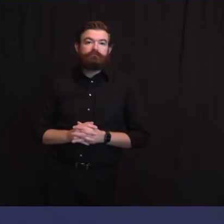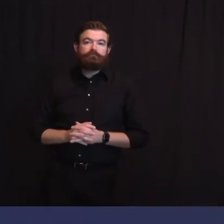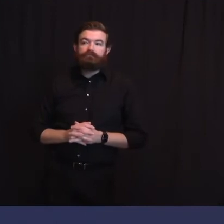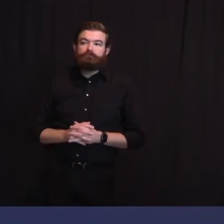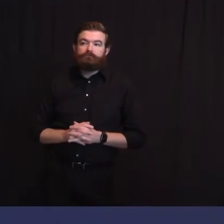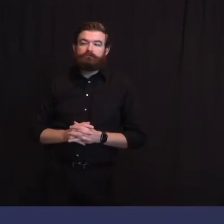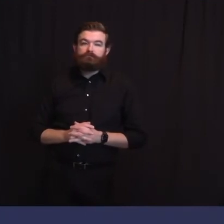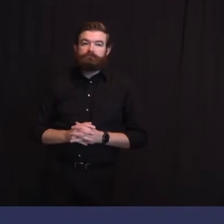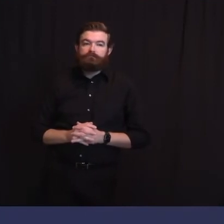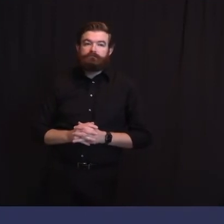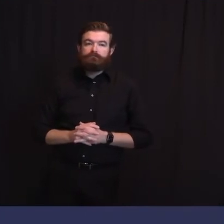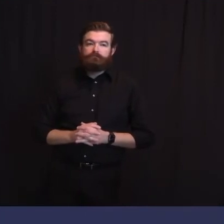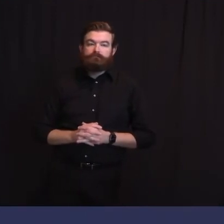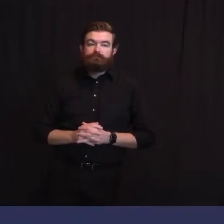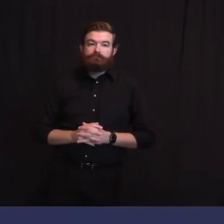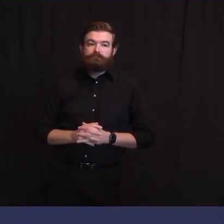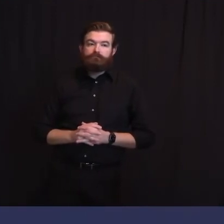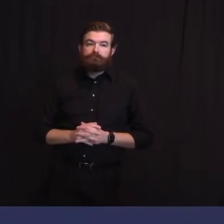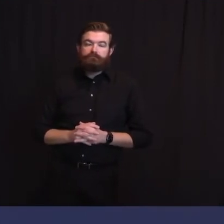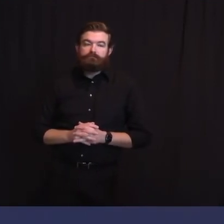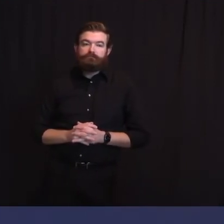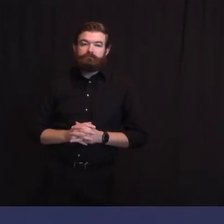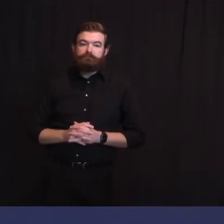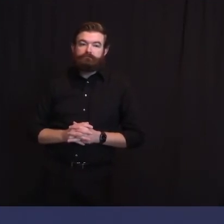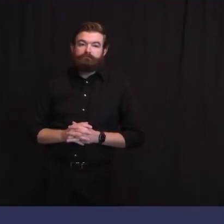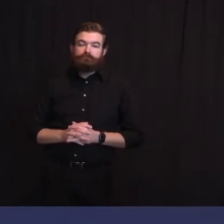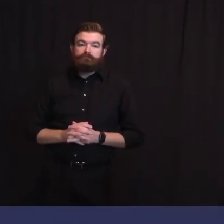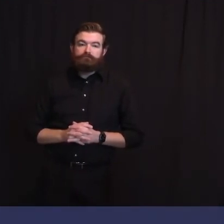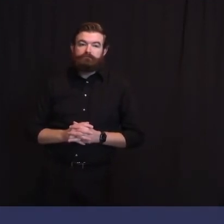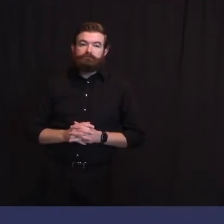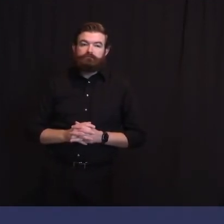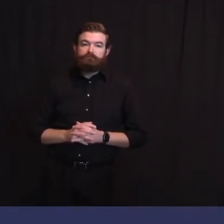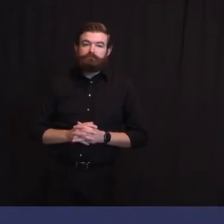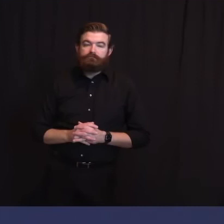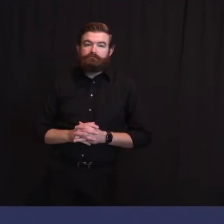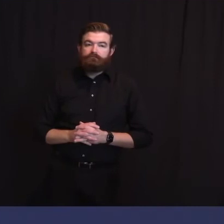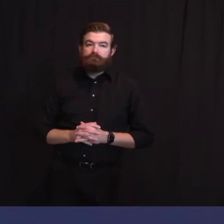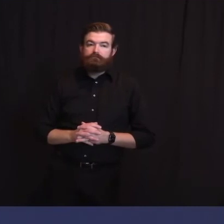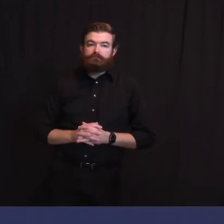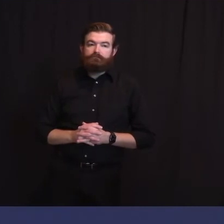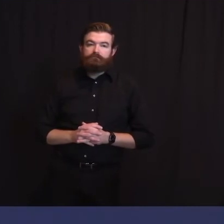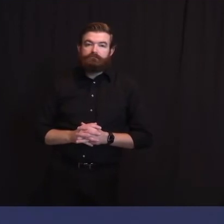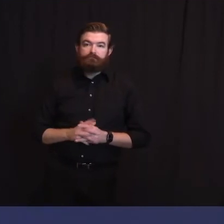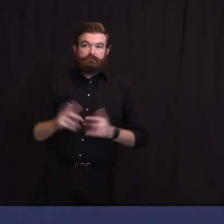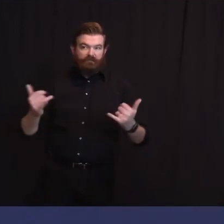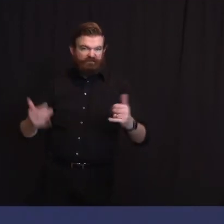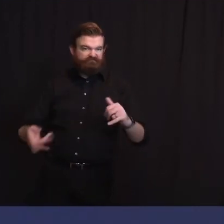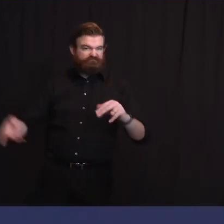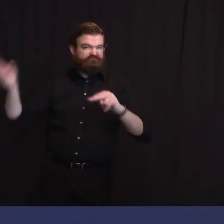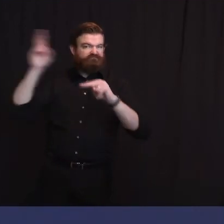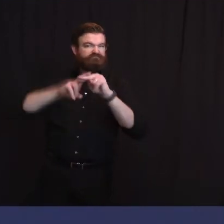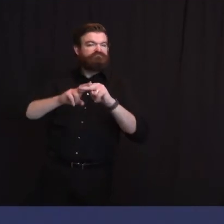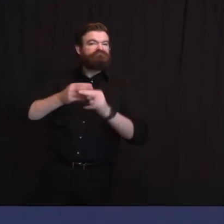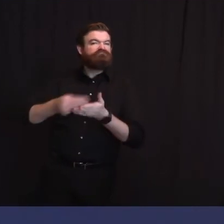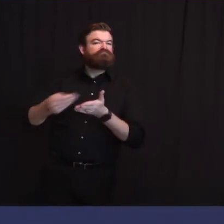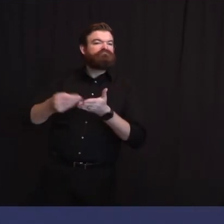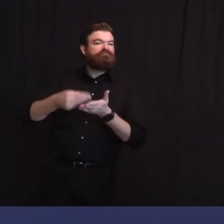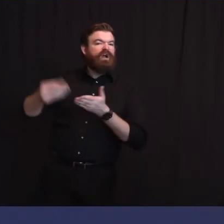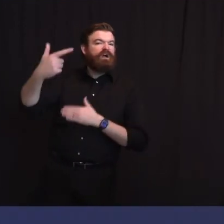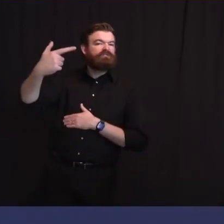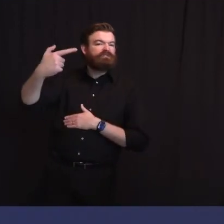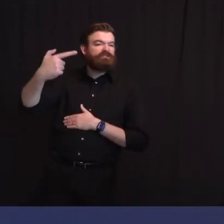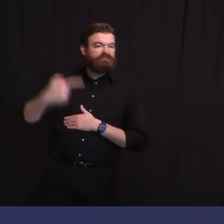Obviously, you're aware that due to COVID, gun sales have skyrocketed. I was interviewing an instructor that stated that over the past 6